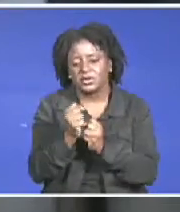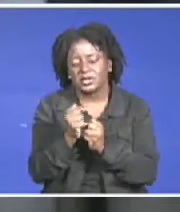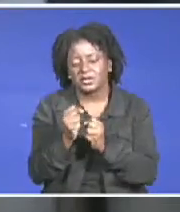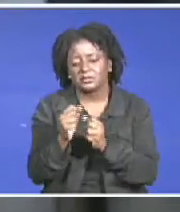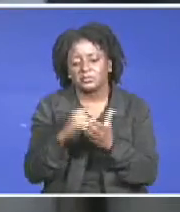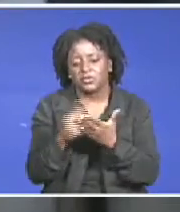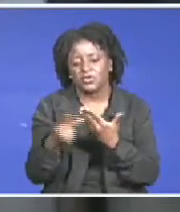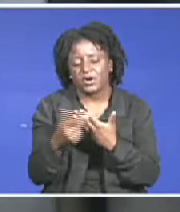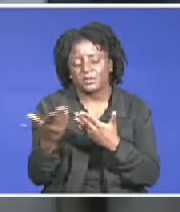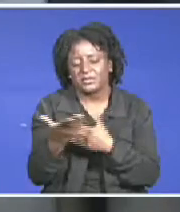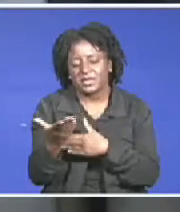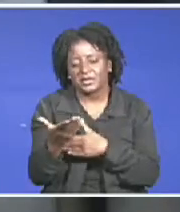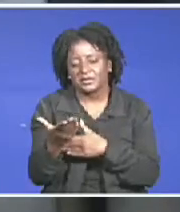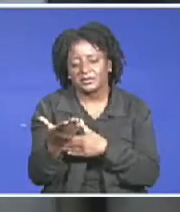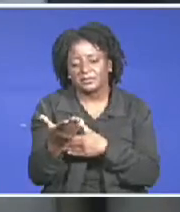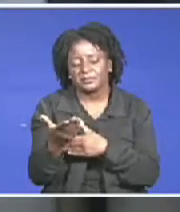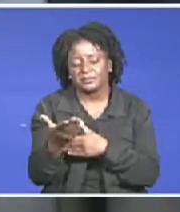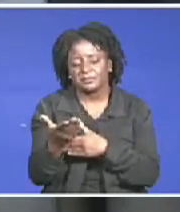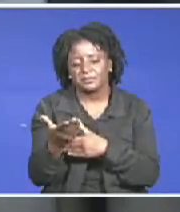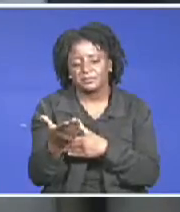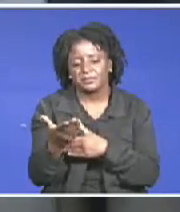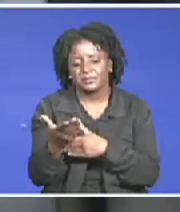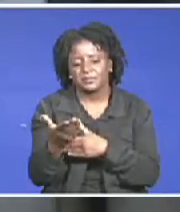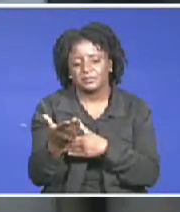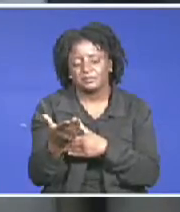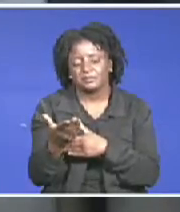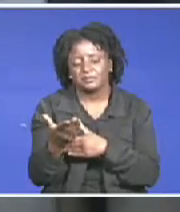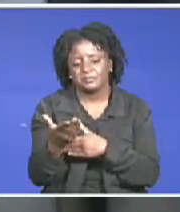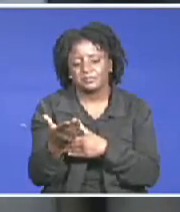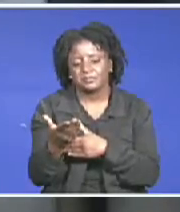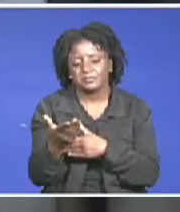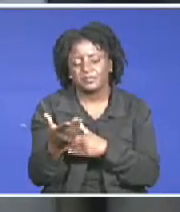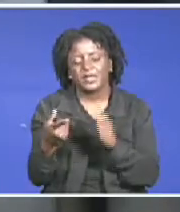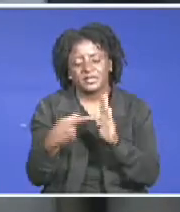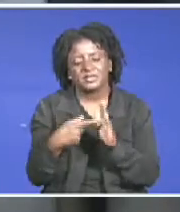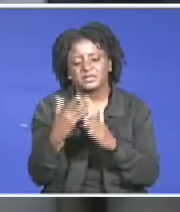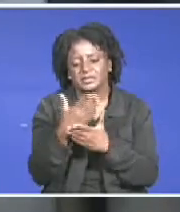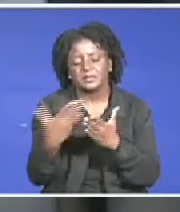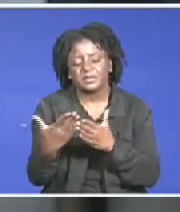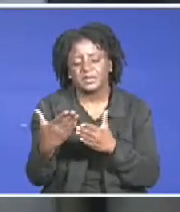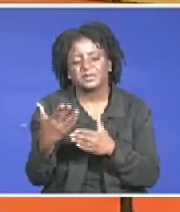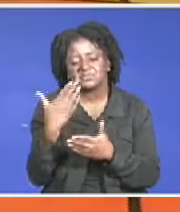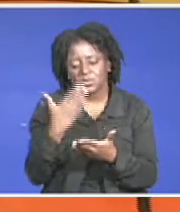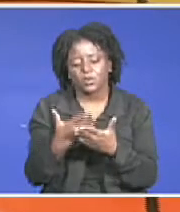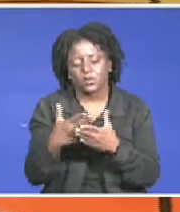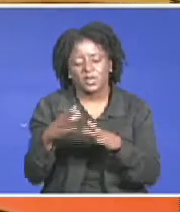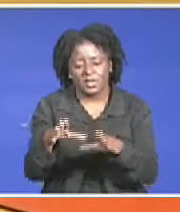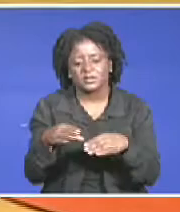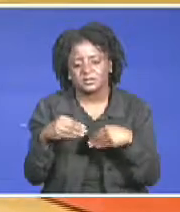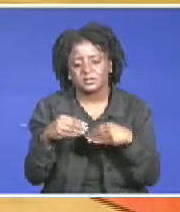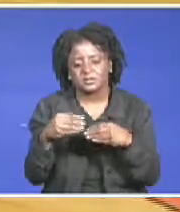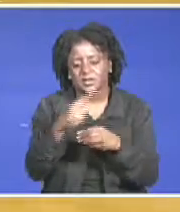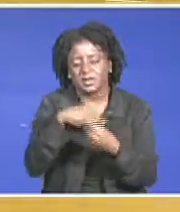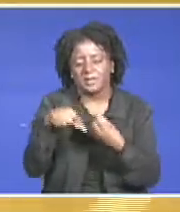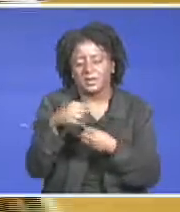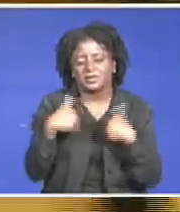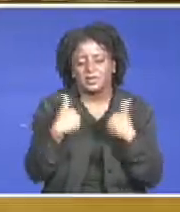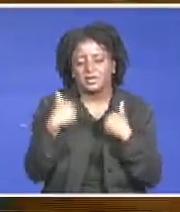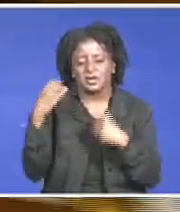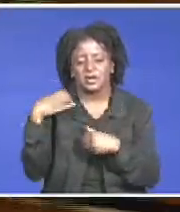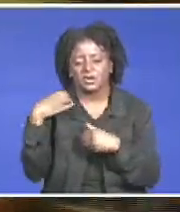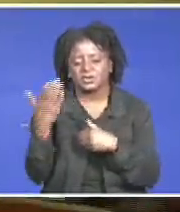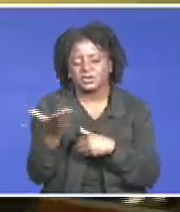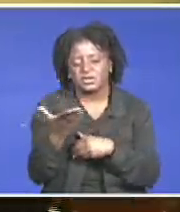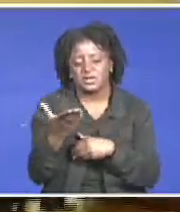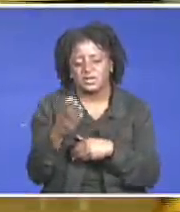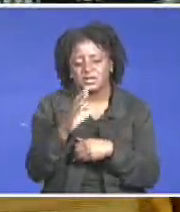our legs department. But this has been something that well received among the young coaches here. As for the